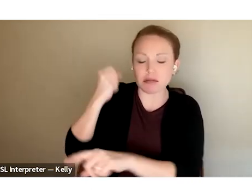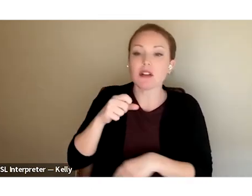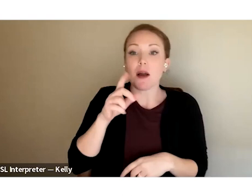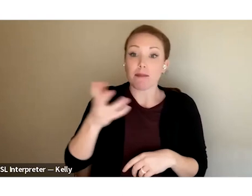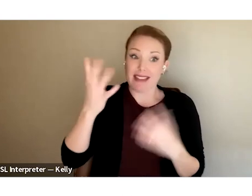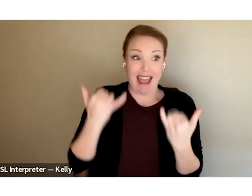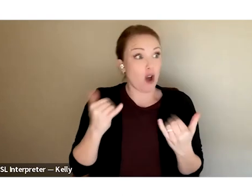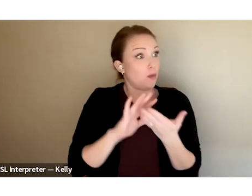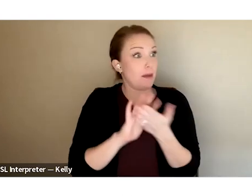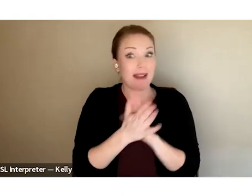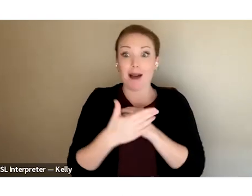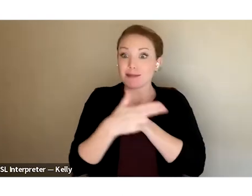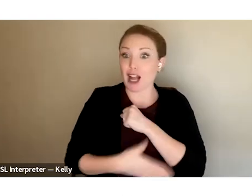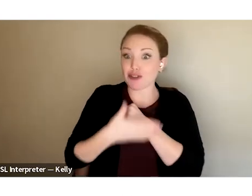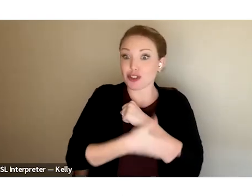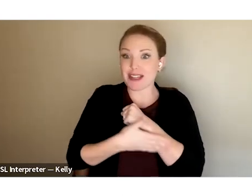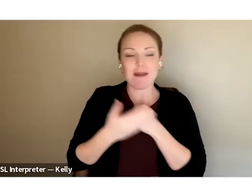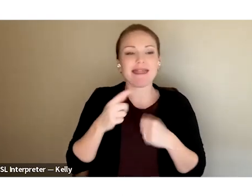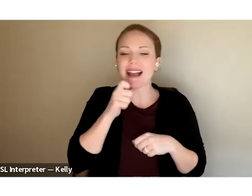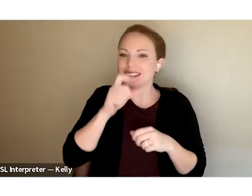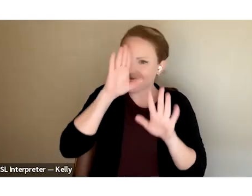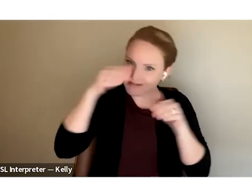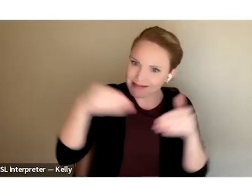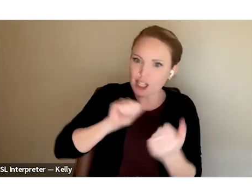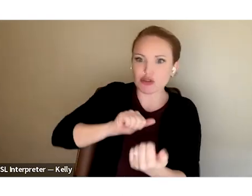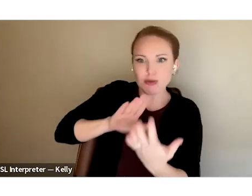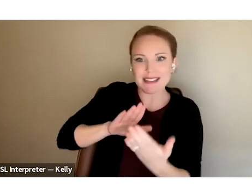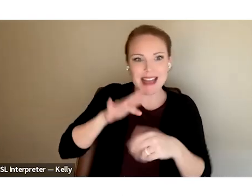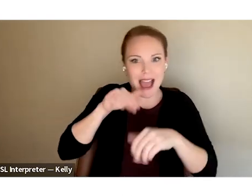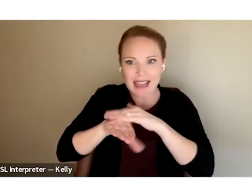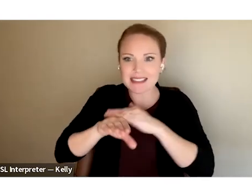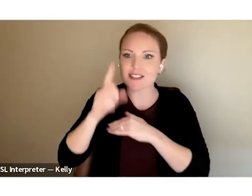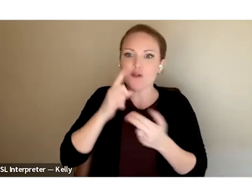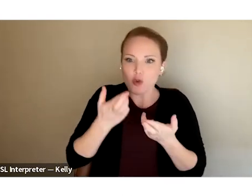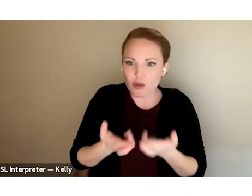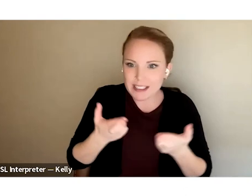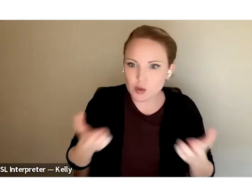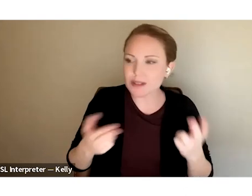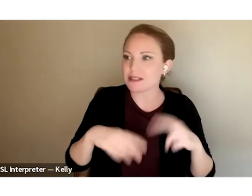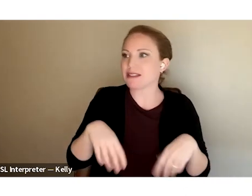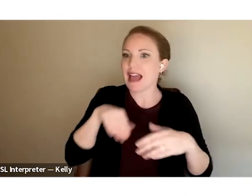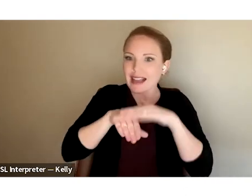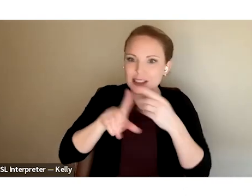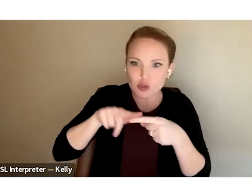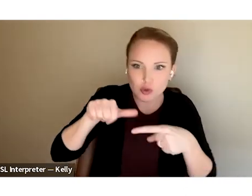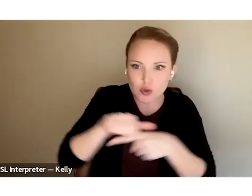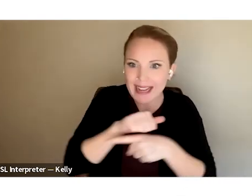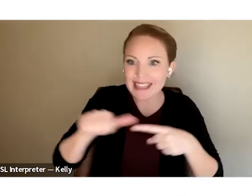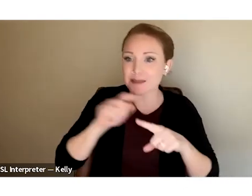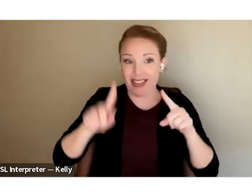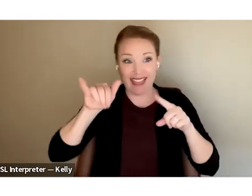of access to resources and trading and what it meant to still be absorbed in a system that hadn't been